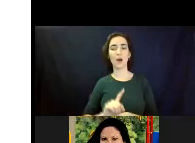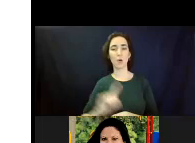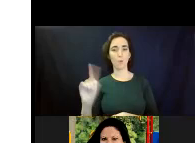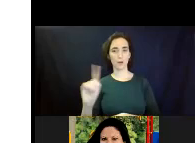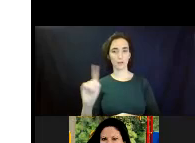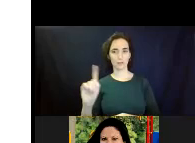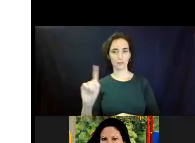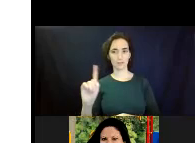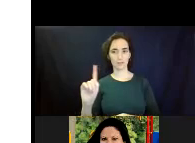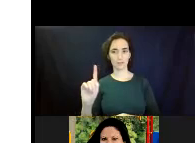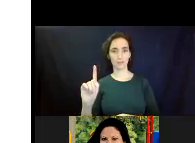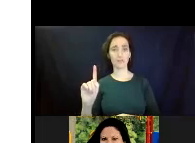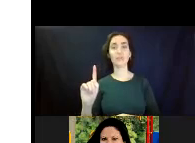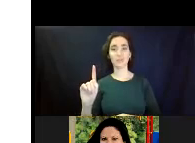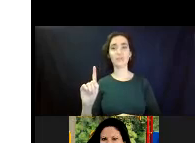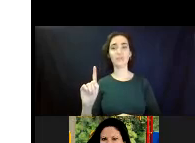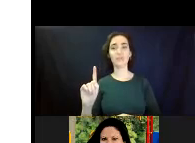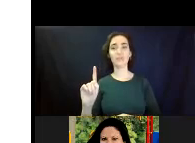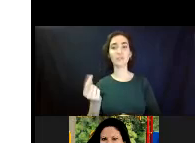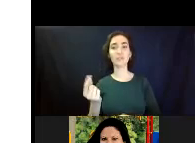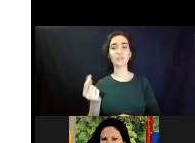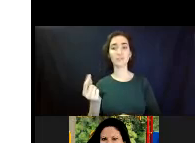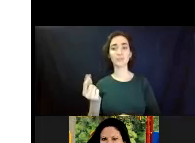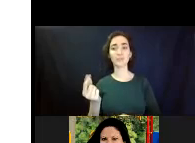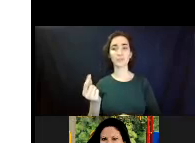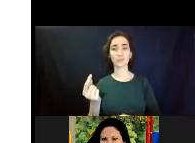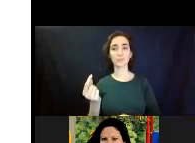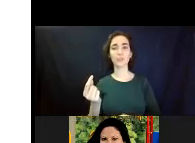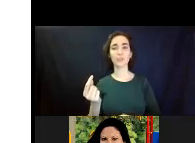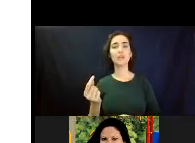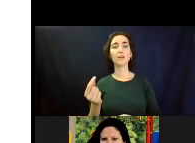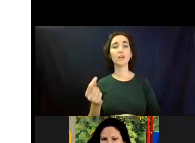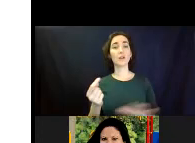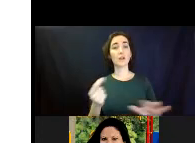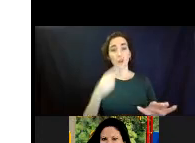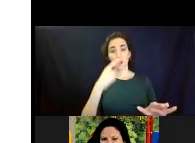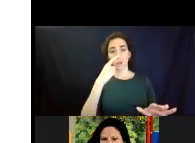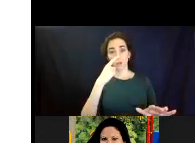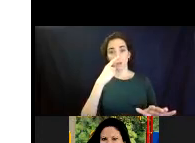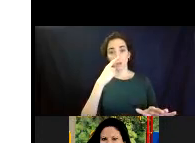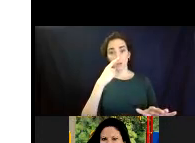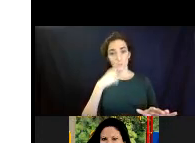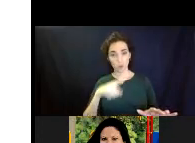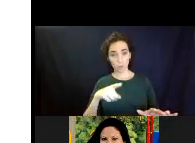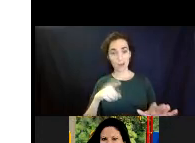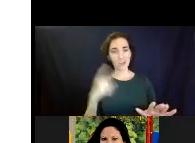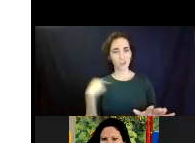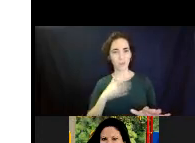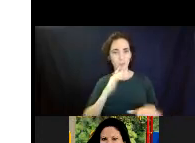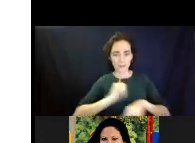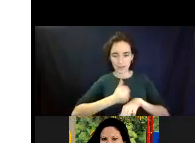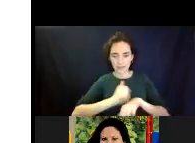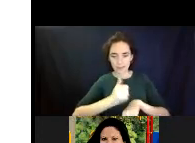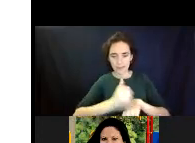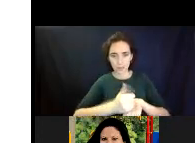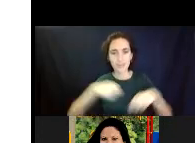o'clock. We will allow, if you allow us to get set up, the session will